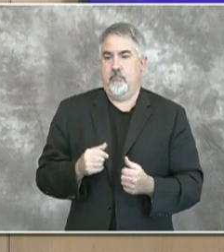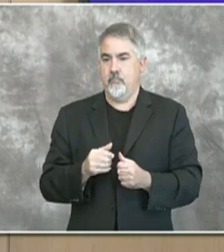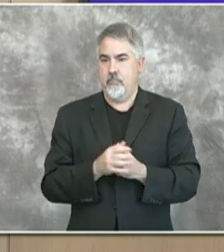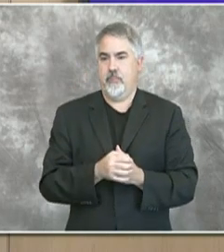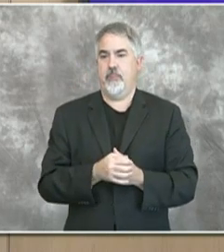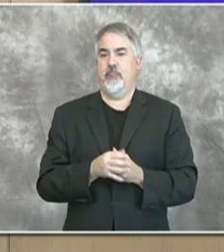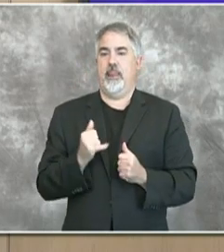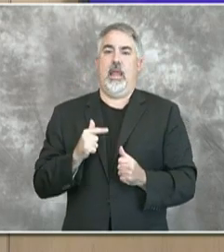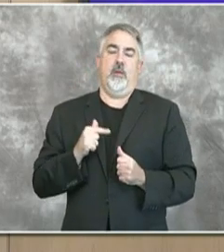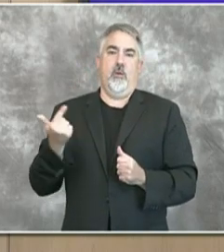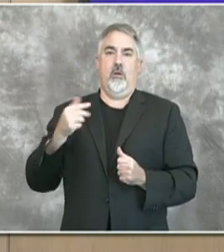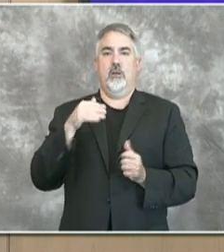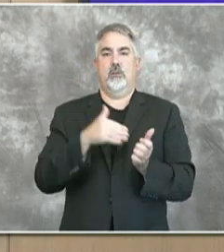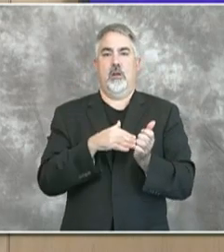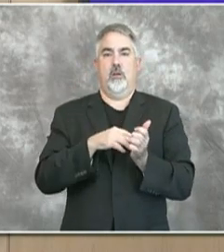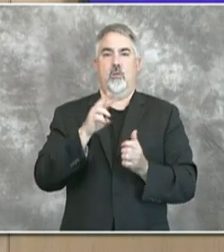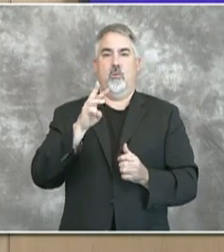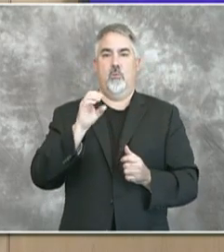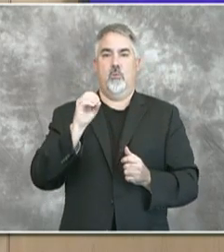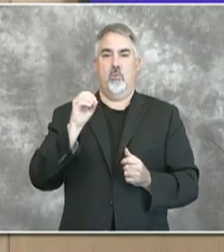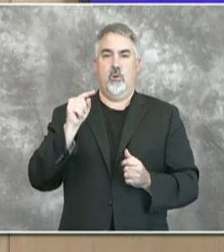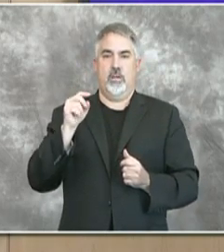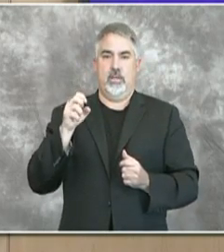for our Public Health Officer's report. Thank you.